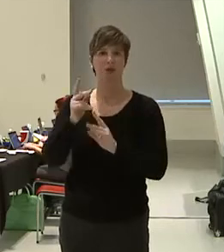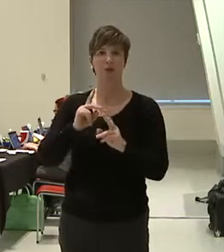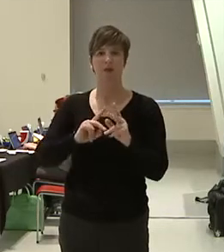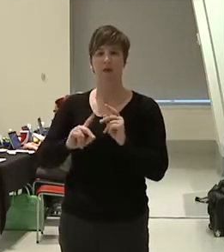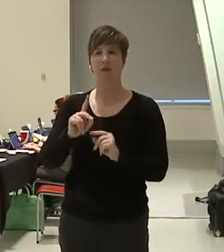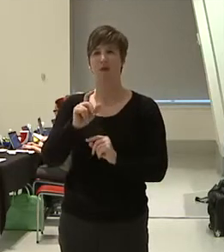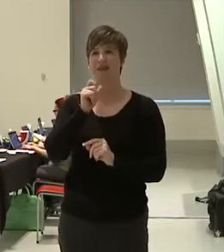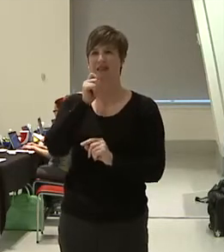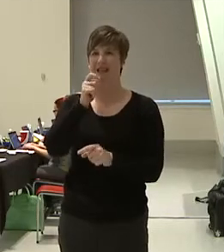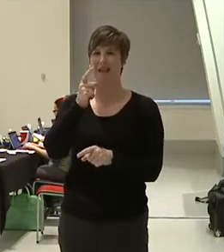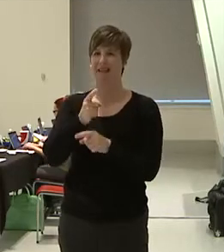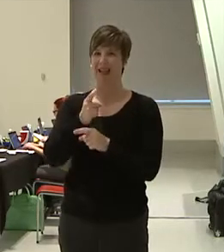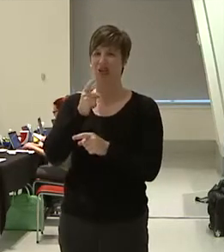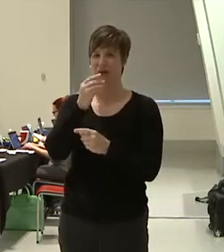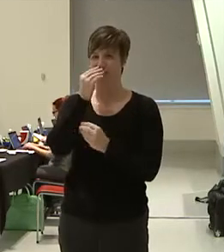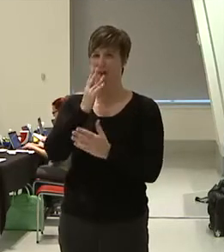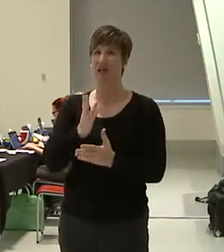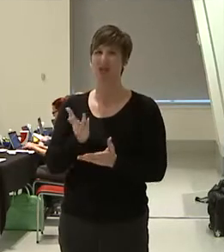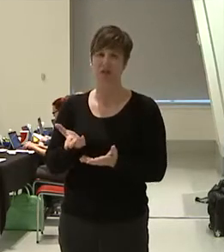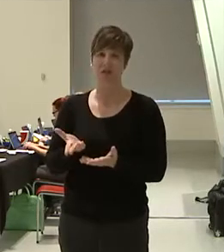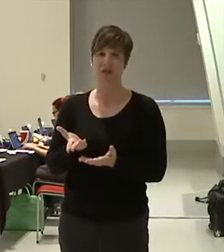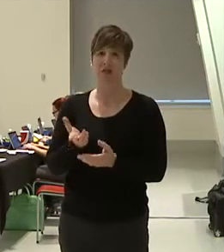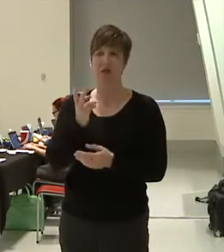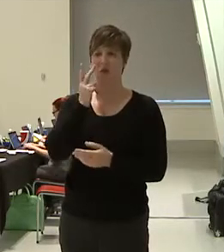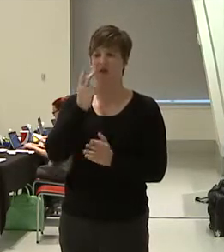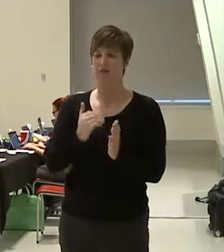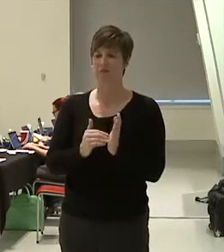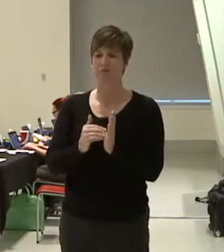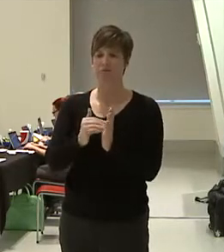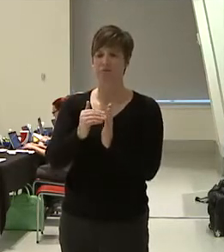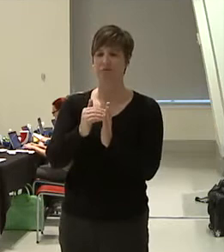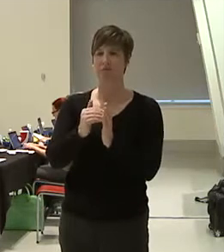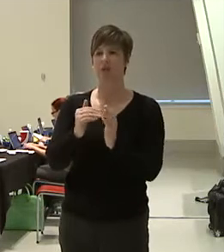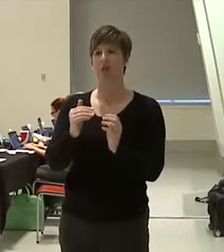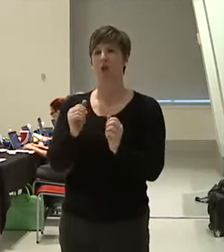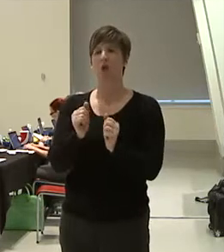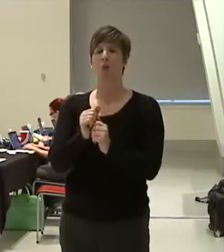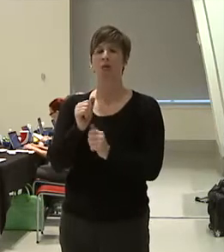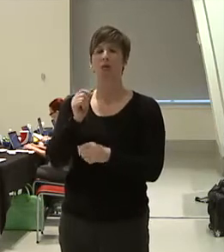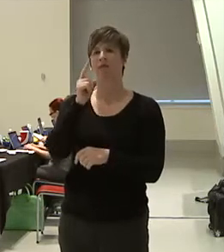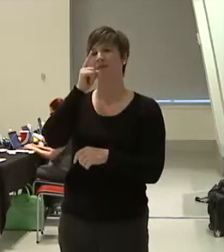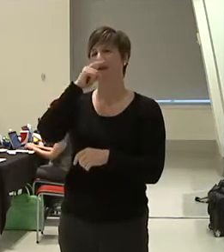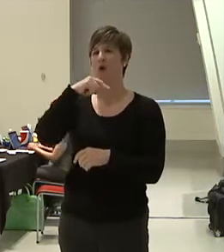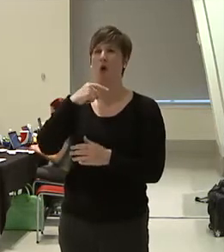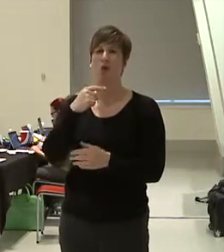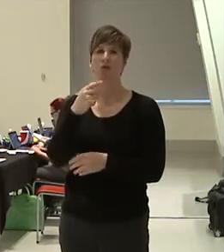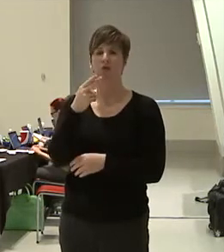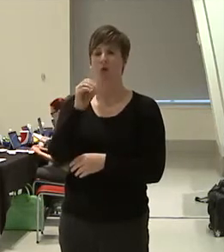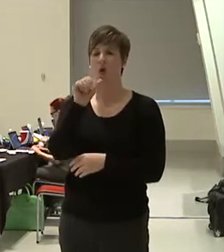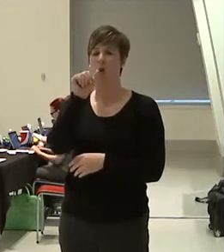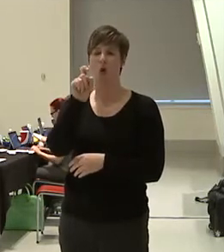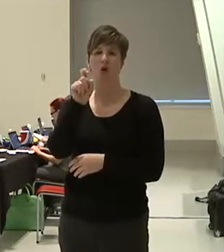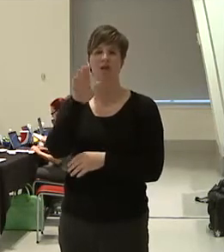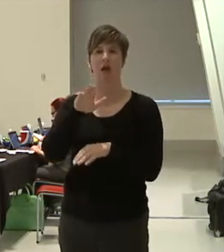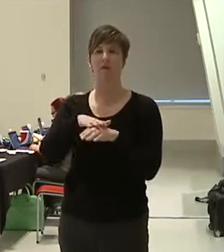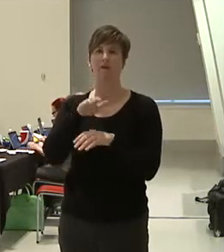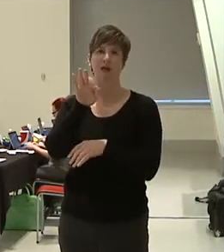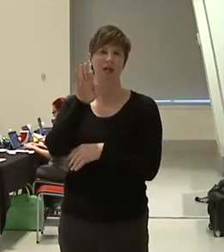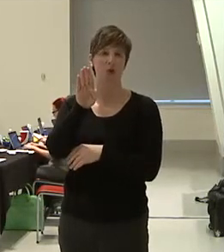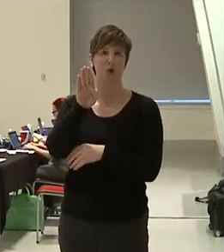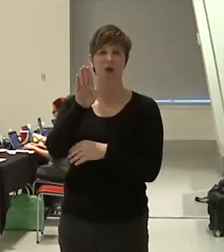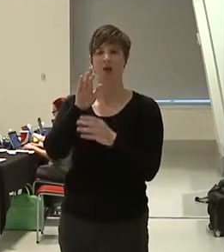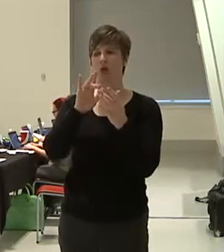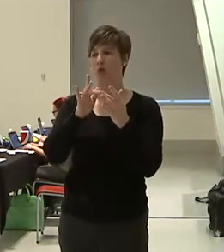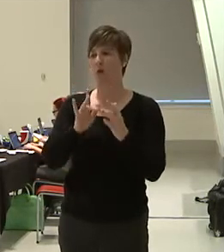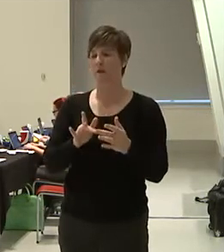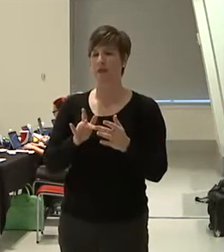accurate information. And we see this all the time with hoaxes on Facebook, and there's whole websites